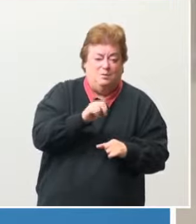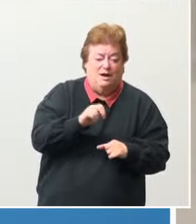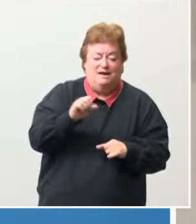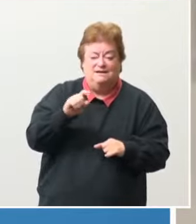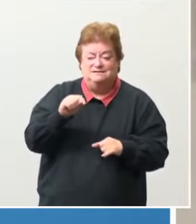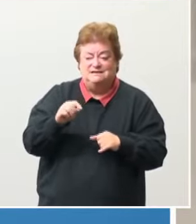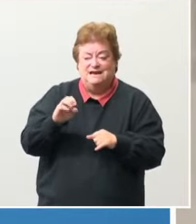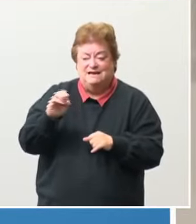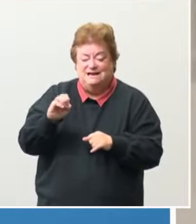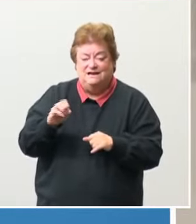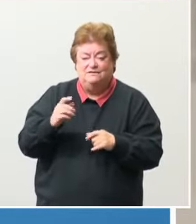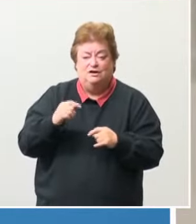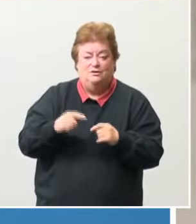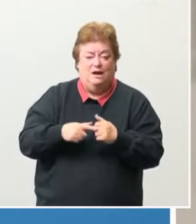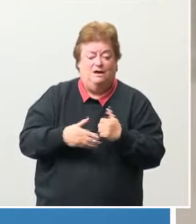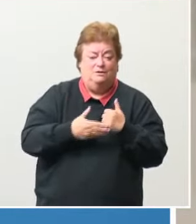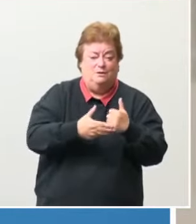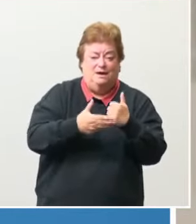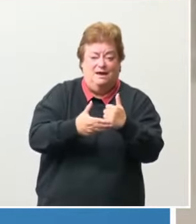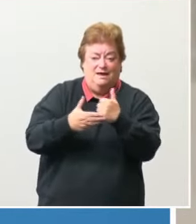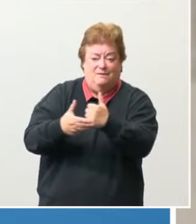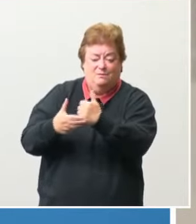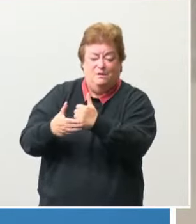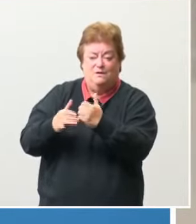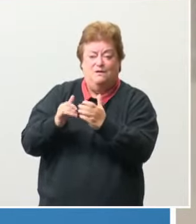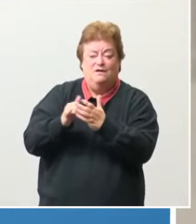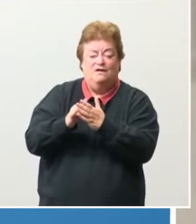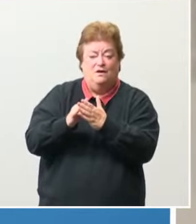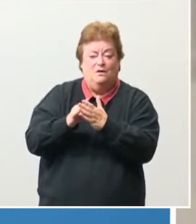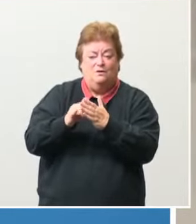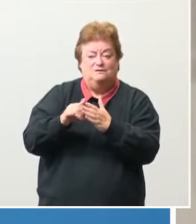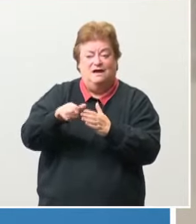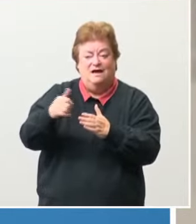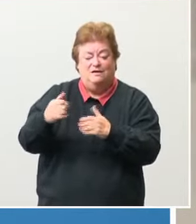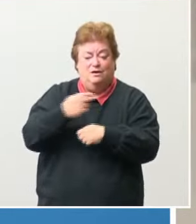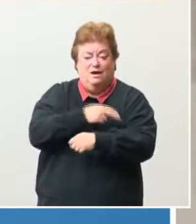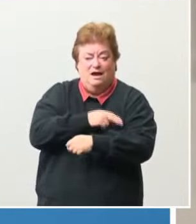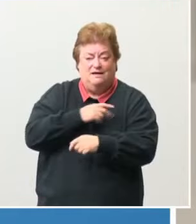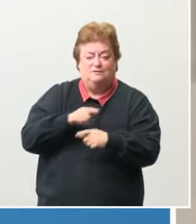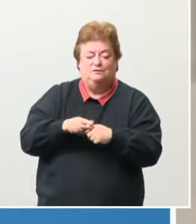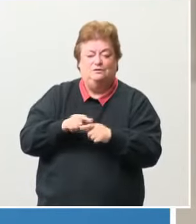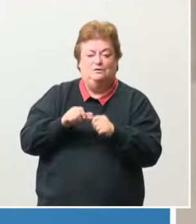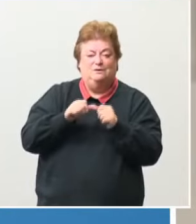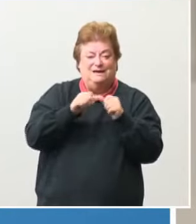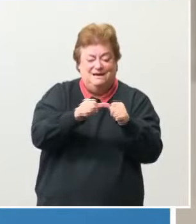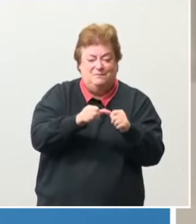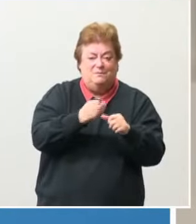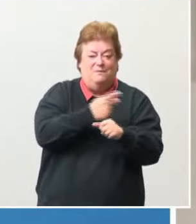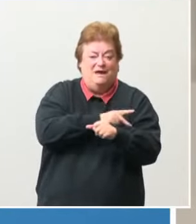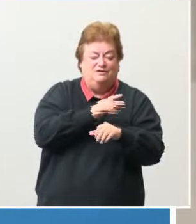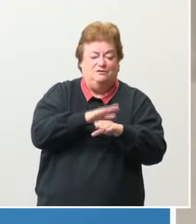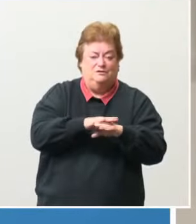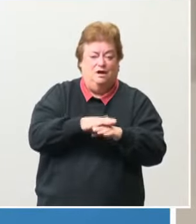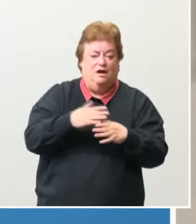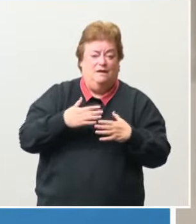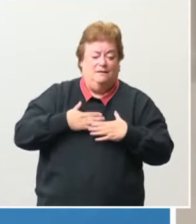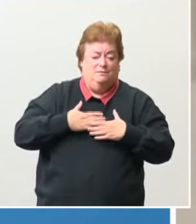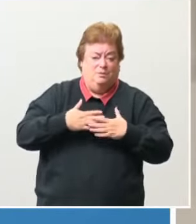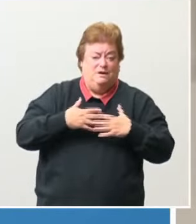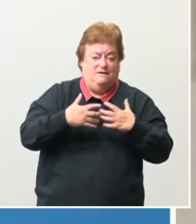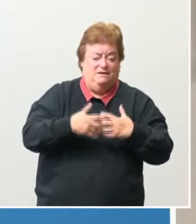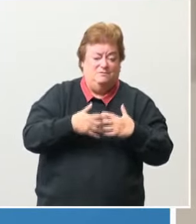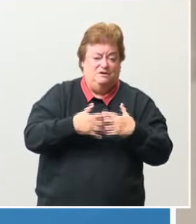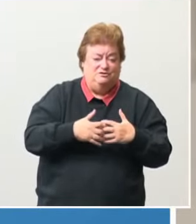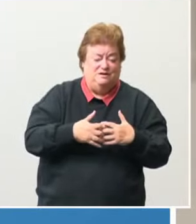trying to help our critical access hospitals keep individuals on ventilators that the hospitals